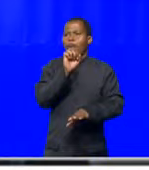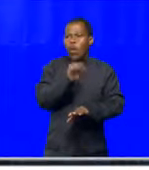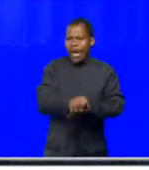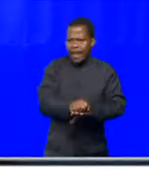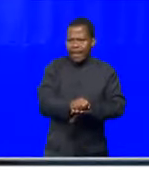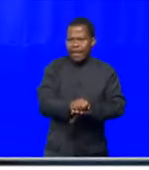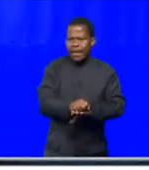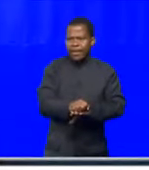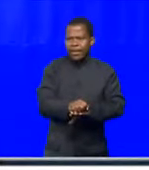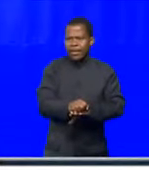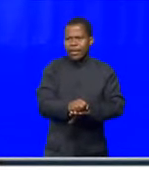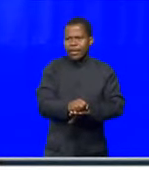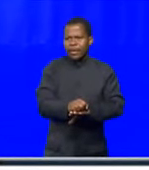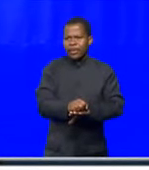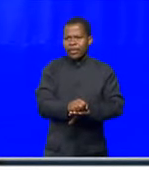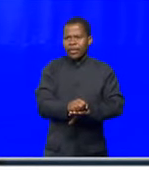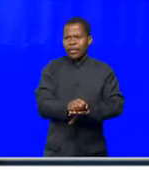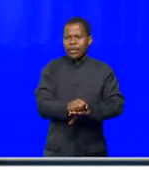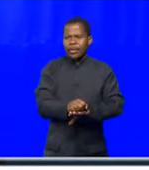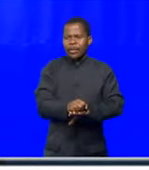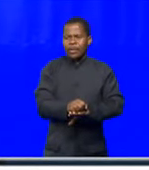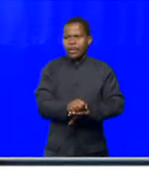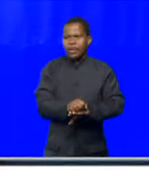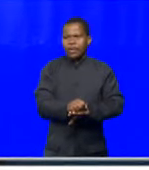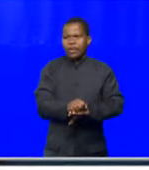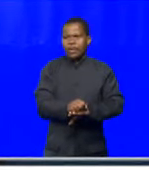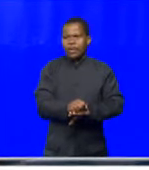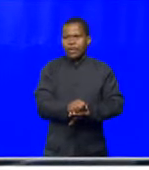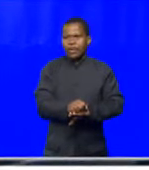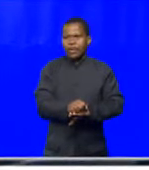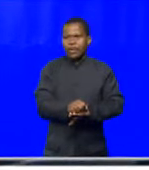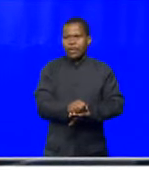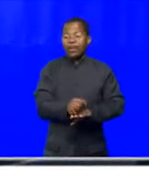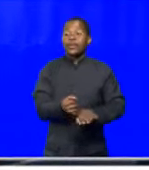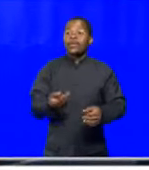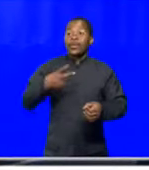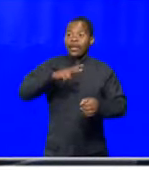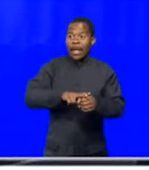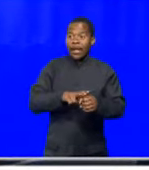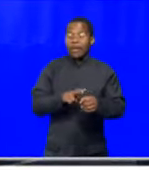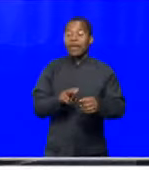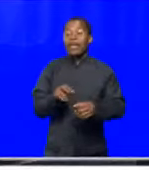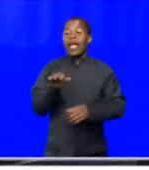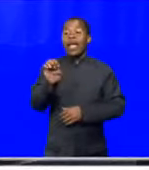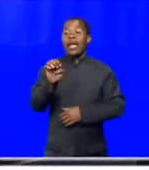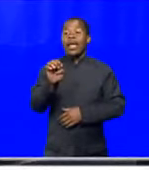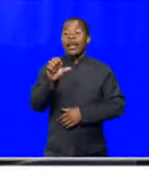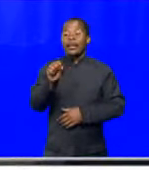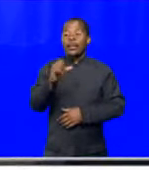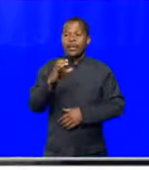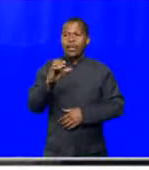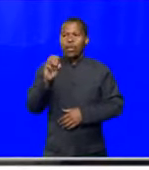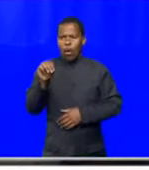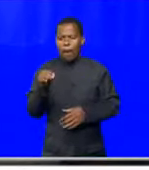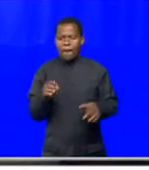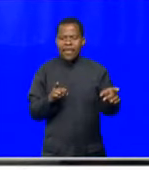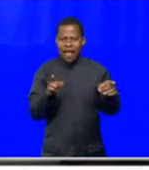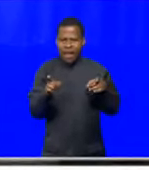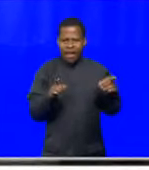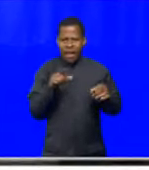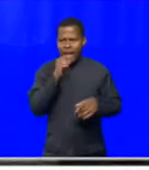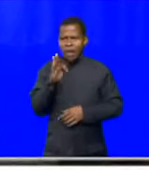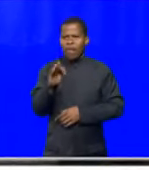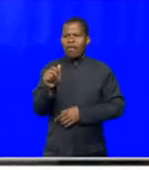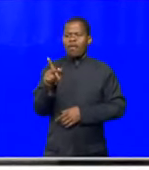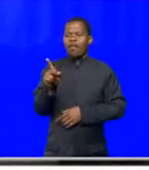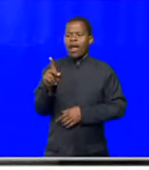spectrum efficiently and effectively. ESCOM Director of Technical Services, Tulan Fagudze,